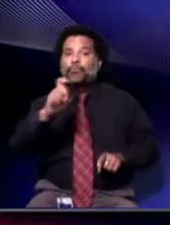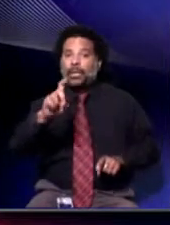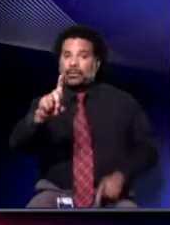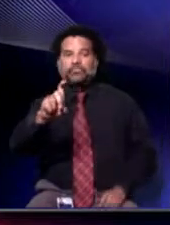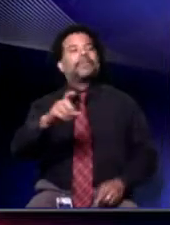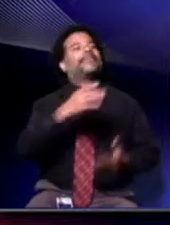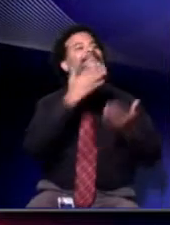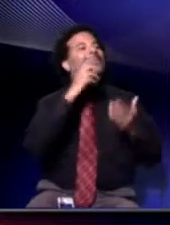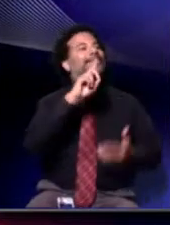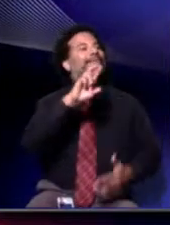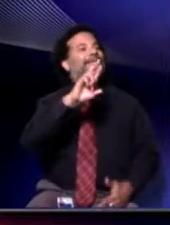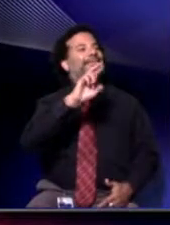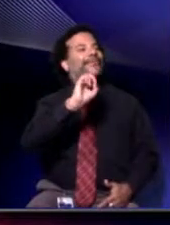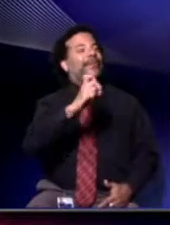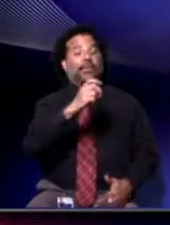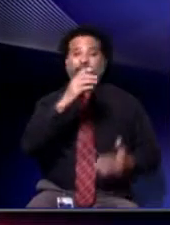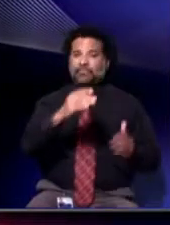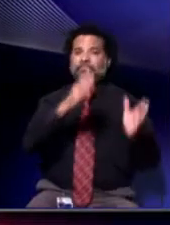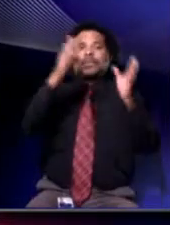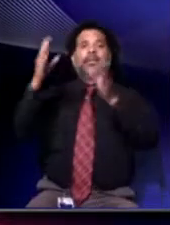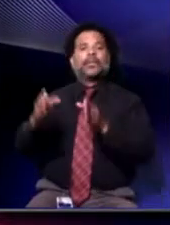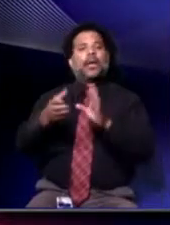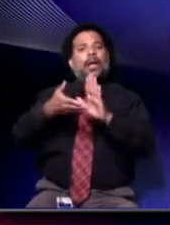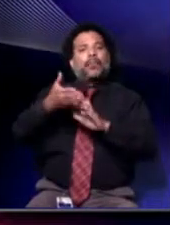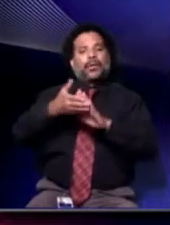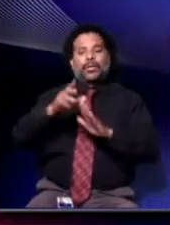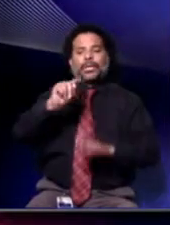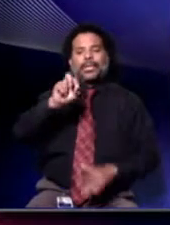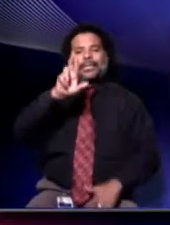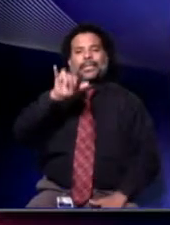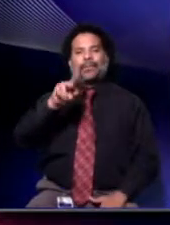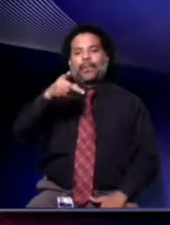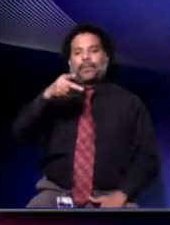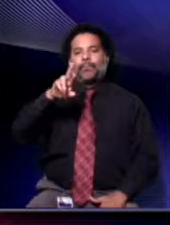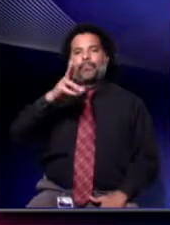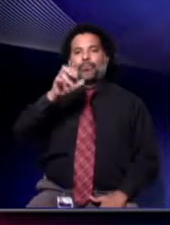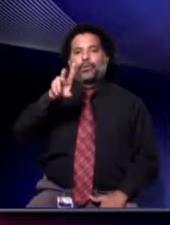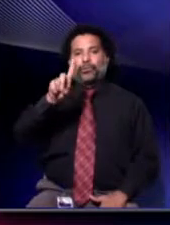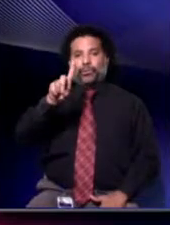Thank you, Dr. Rex. Next, operations, Terry Pritchard.